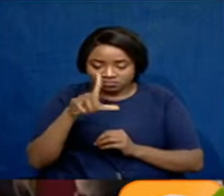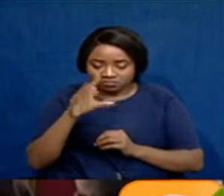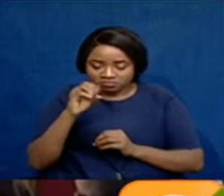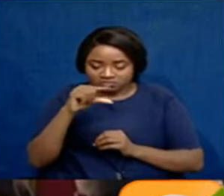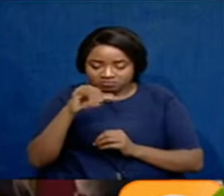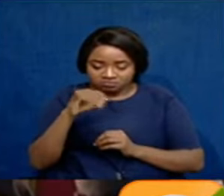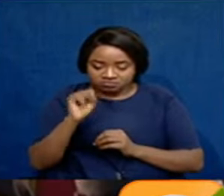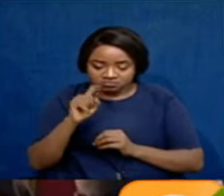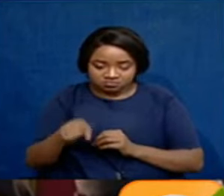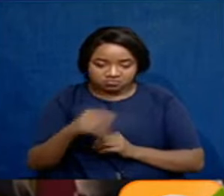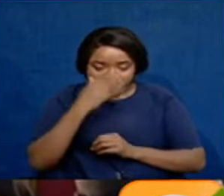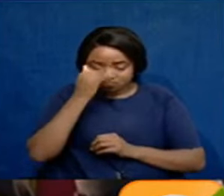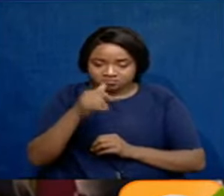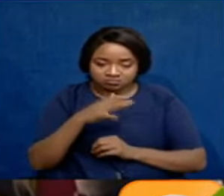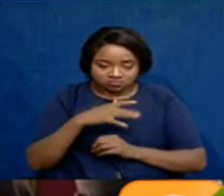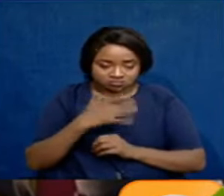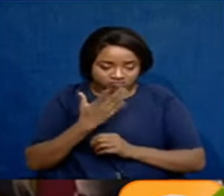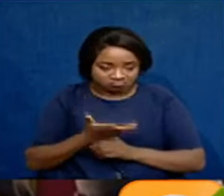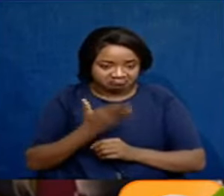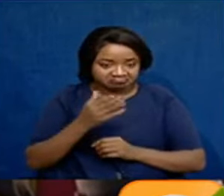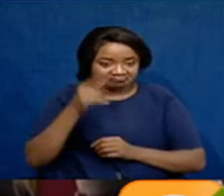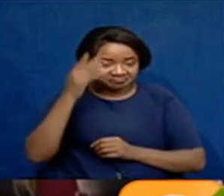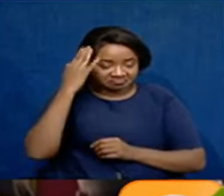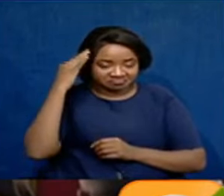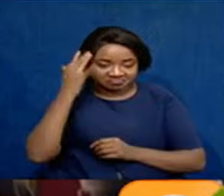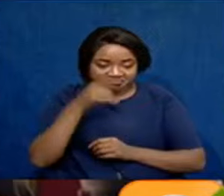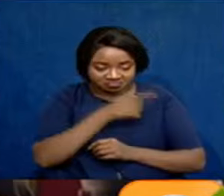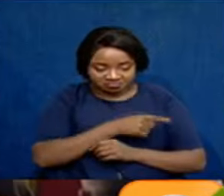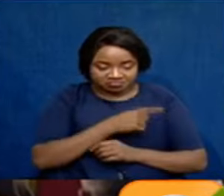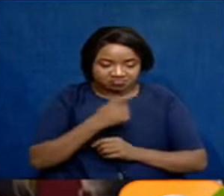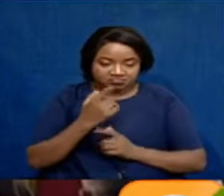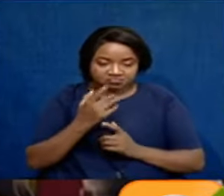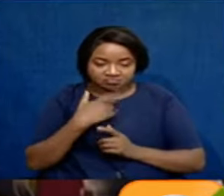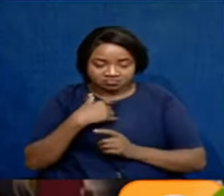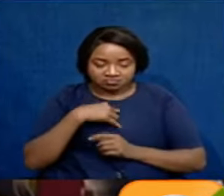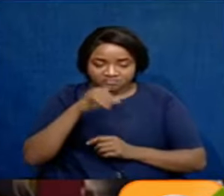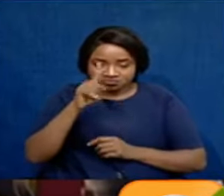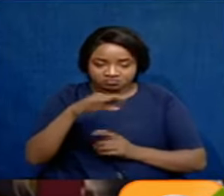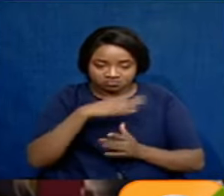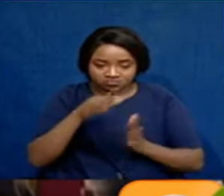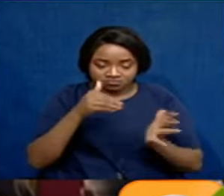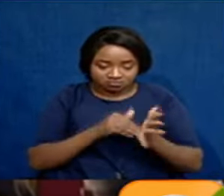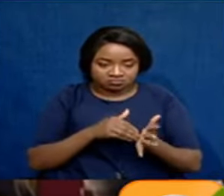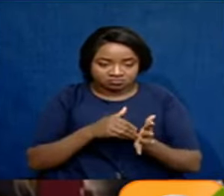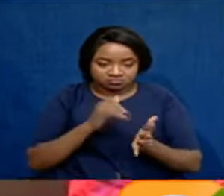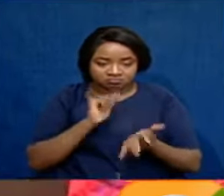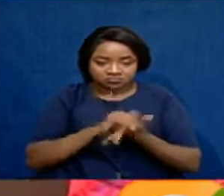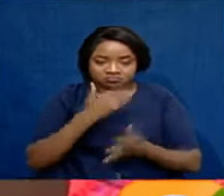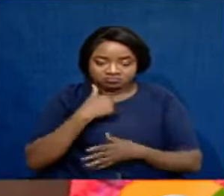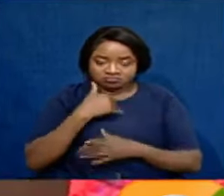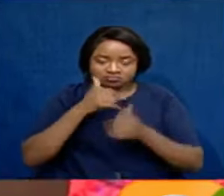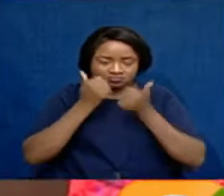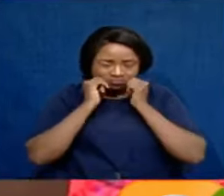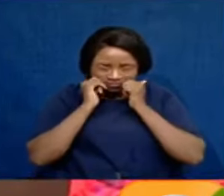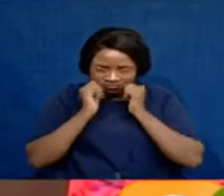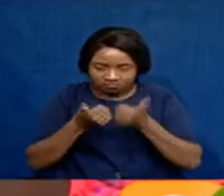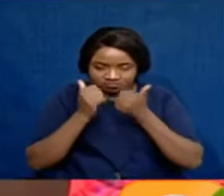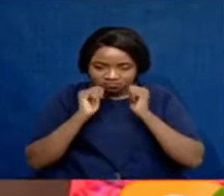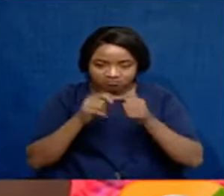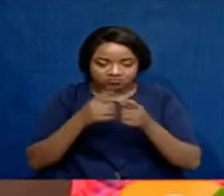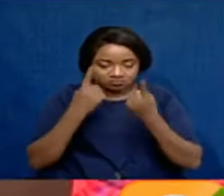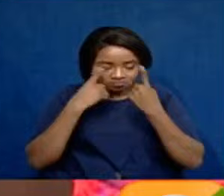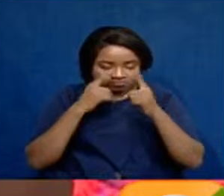arrangement in this country is appalling. You find a facility that has excellent